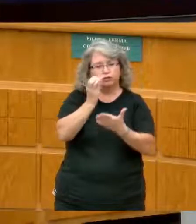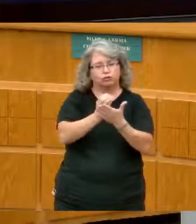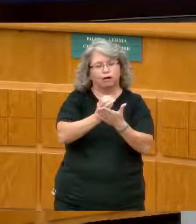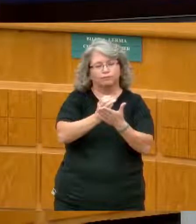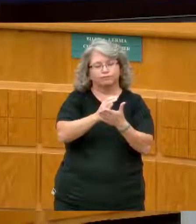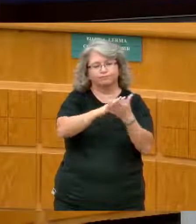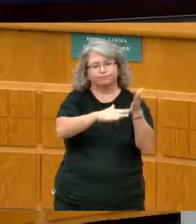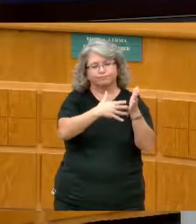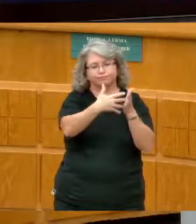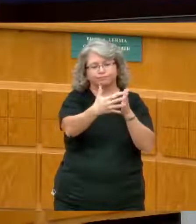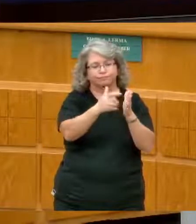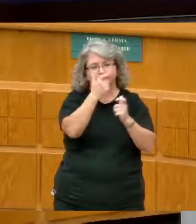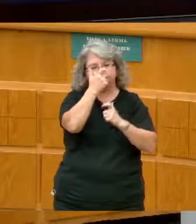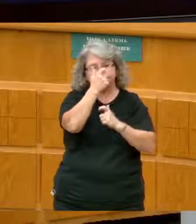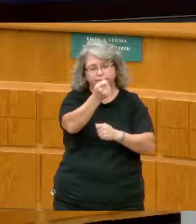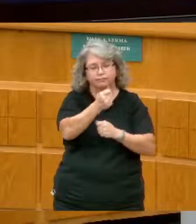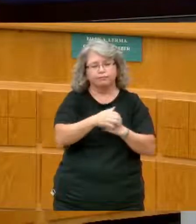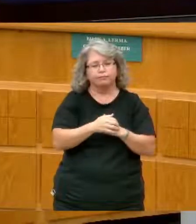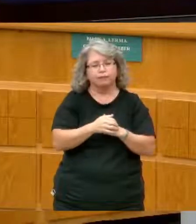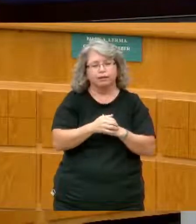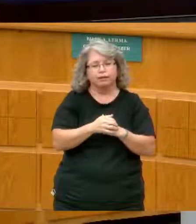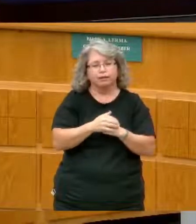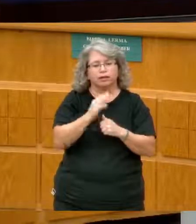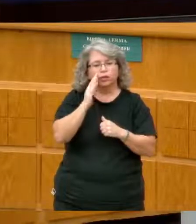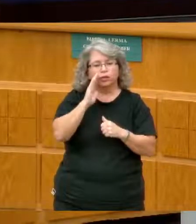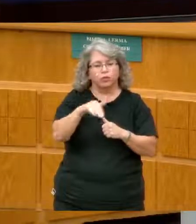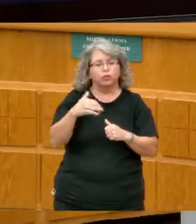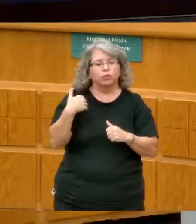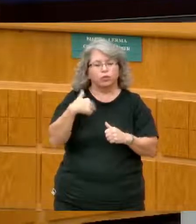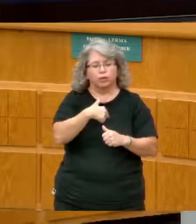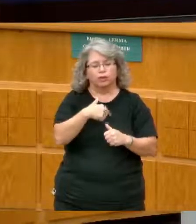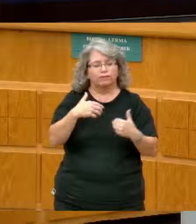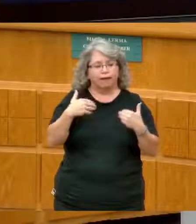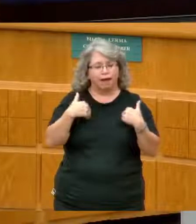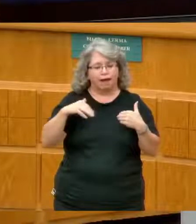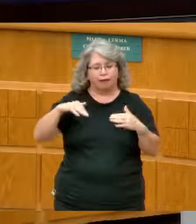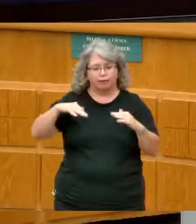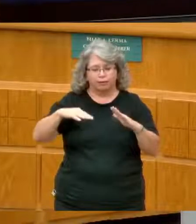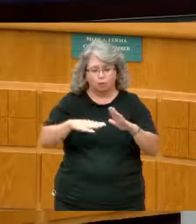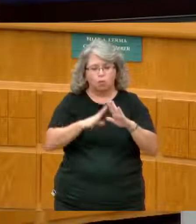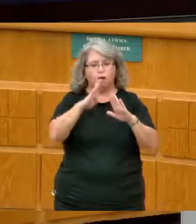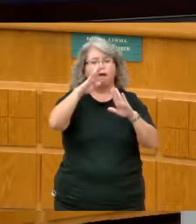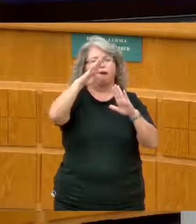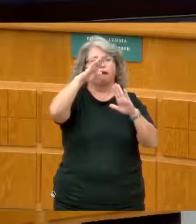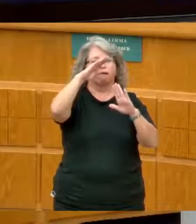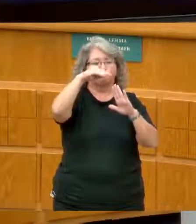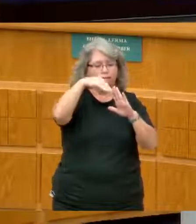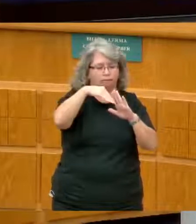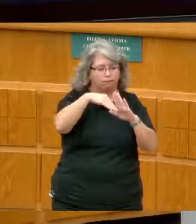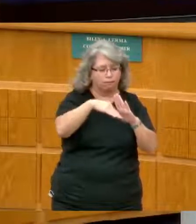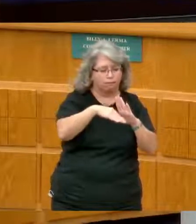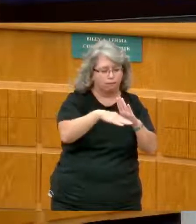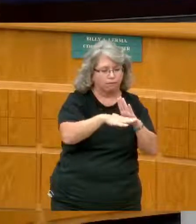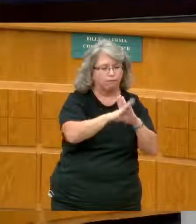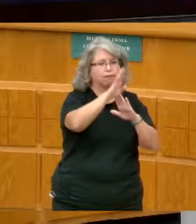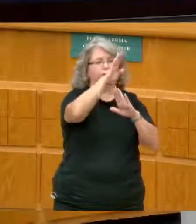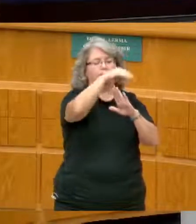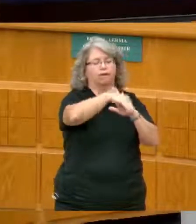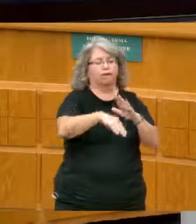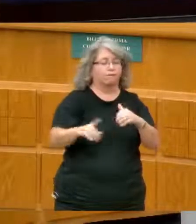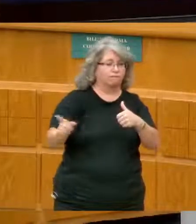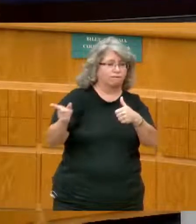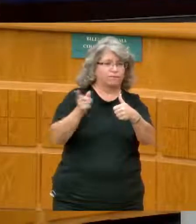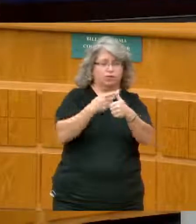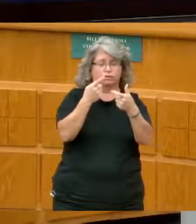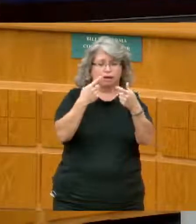at, everybody knows that we had these wave, of COVID-19 cases, and the first wave was back